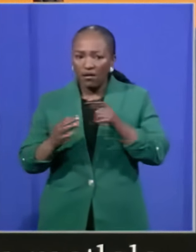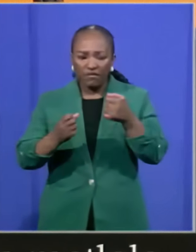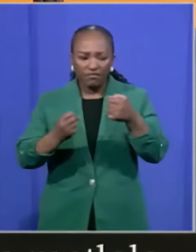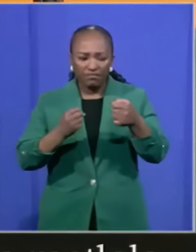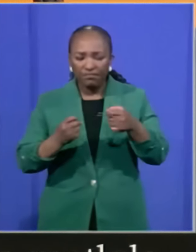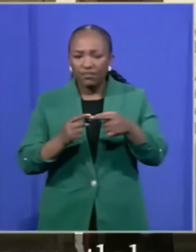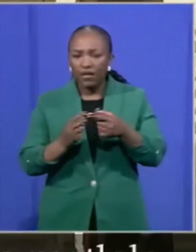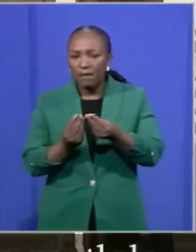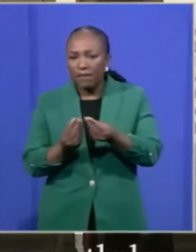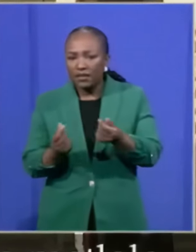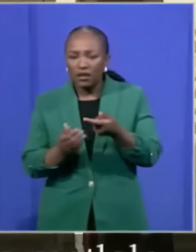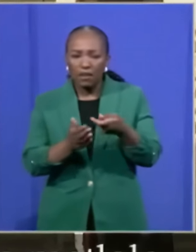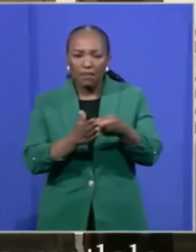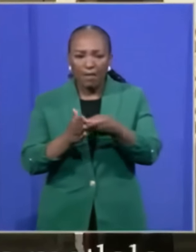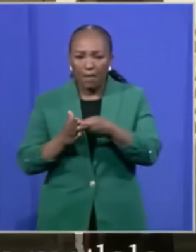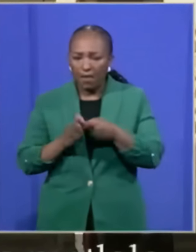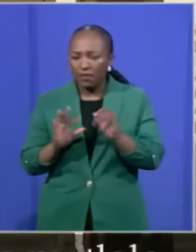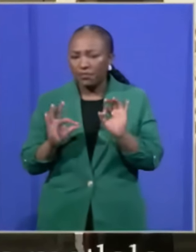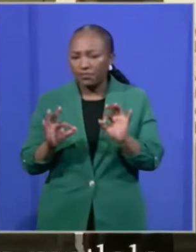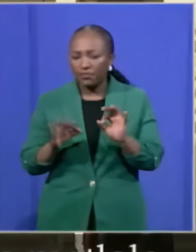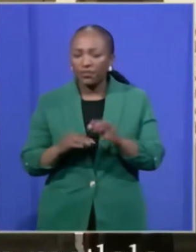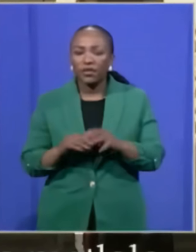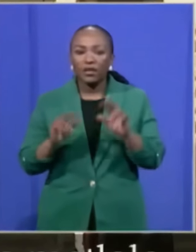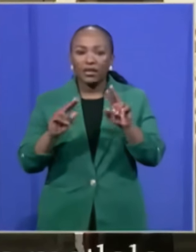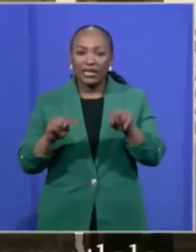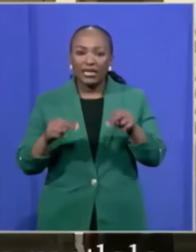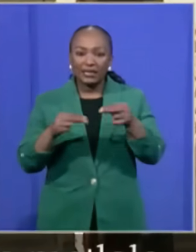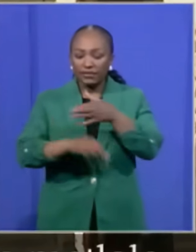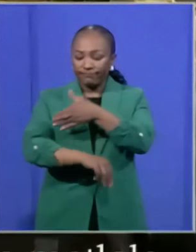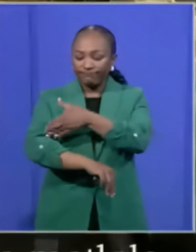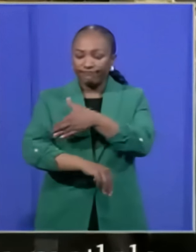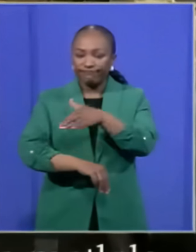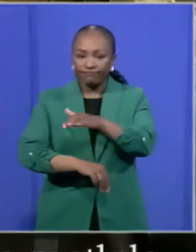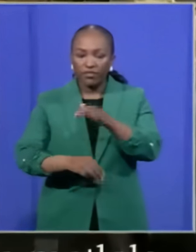stock e ntšha. National Empowerment Fund e ikuetse go basadi go